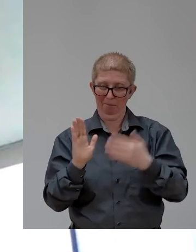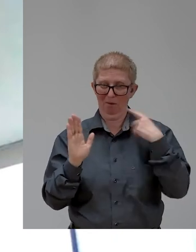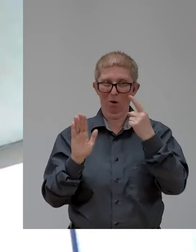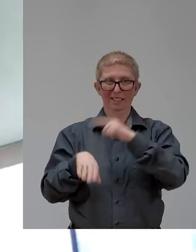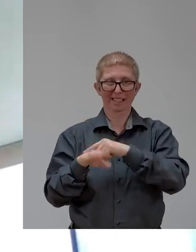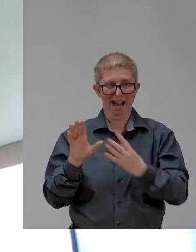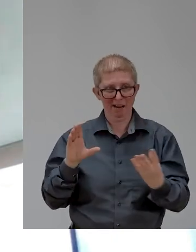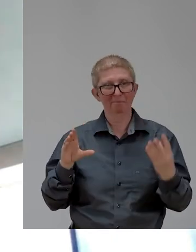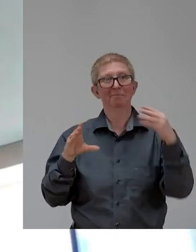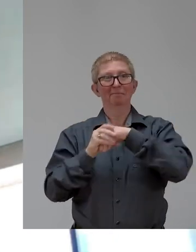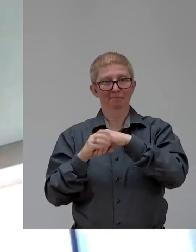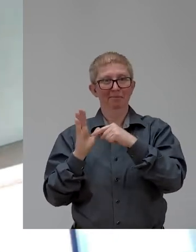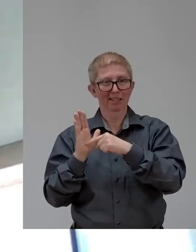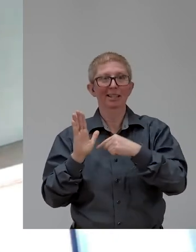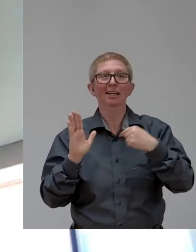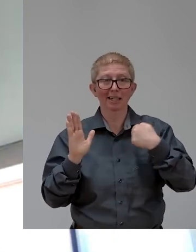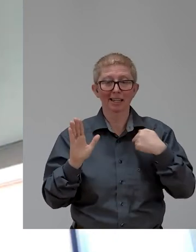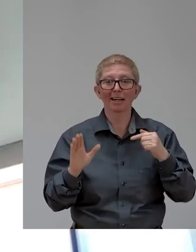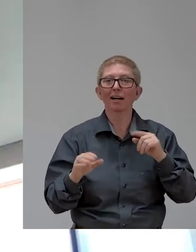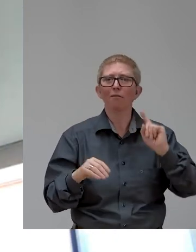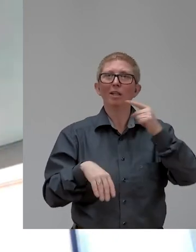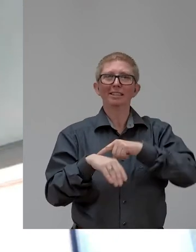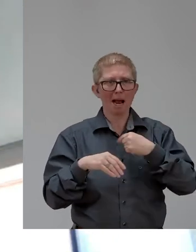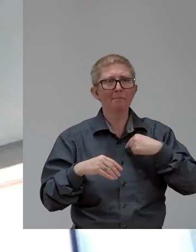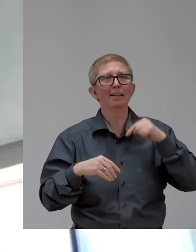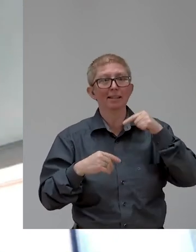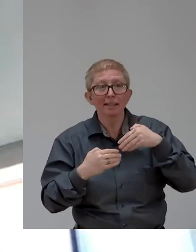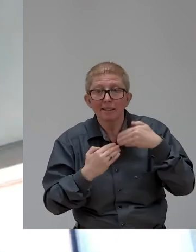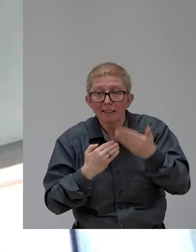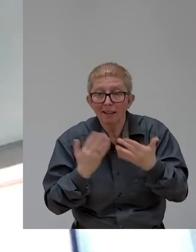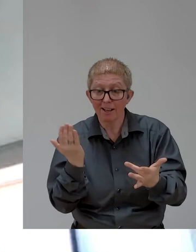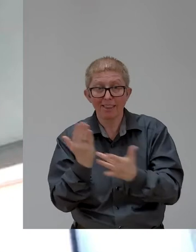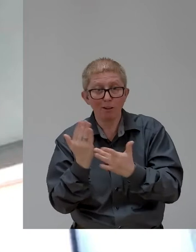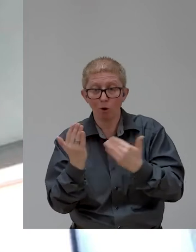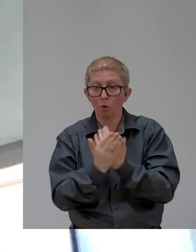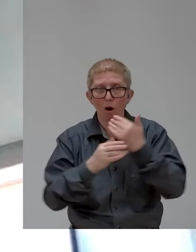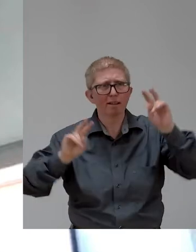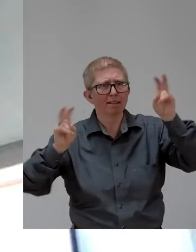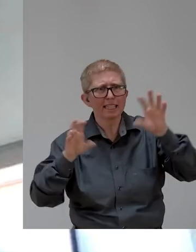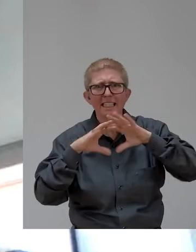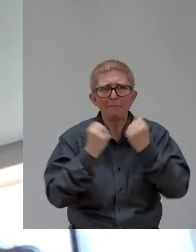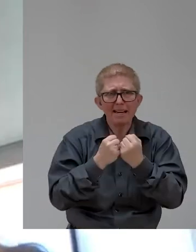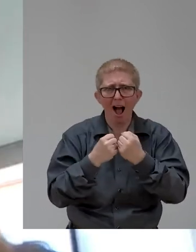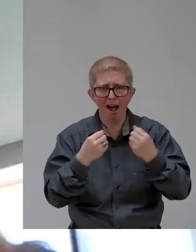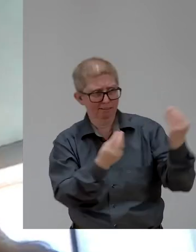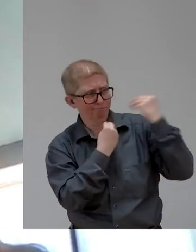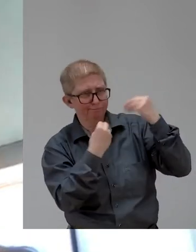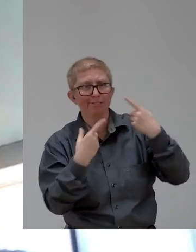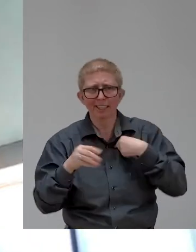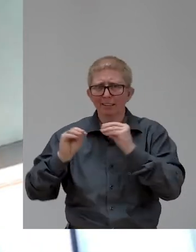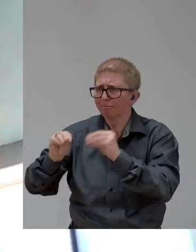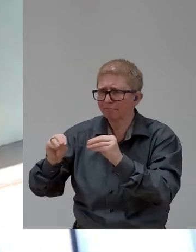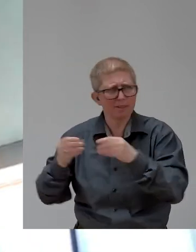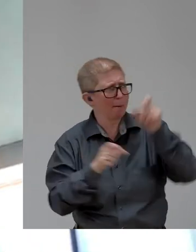philanthropy seminars on technologies for life without barriers during the past years, where we invite assistive technologies from all over the